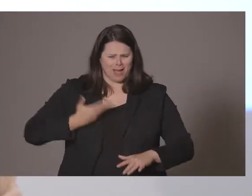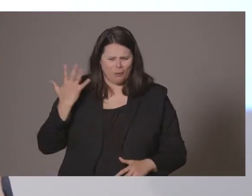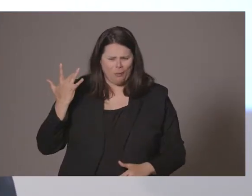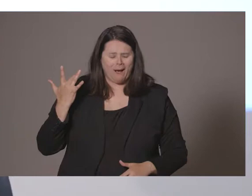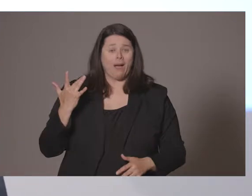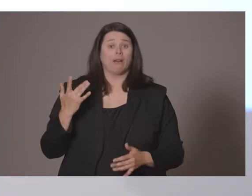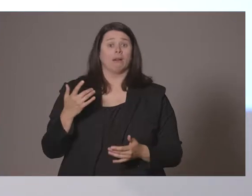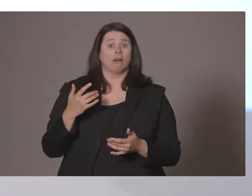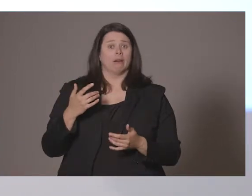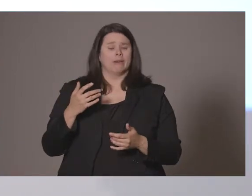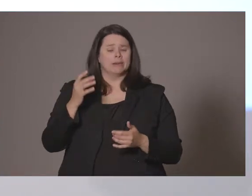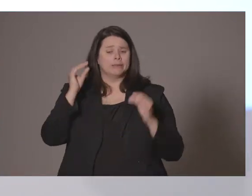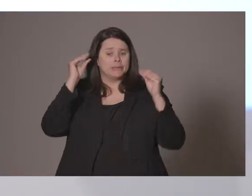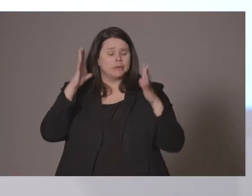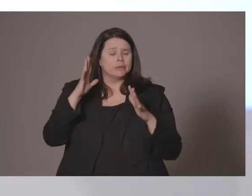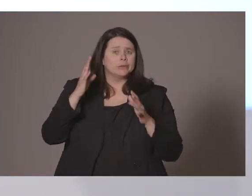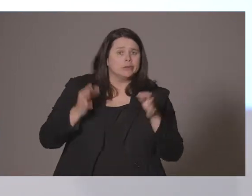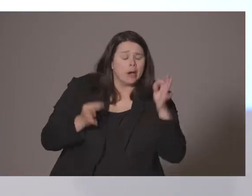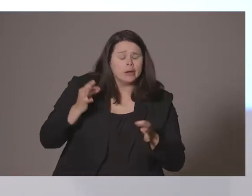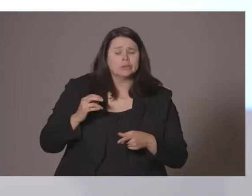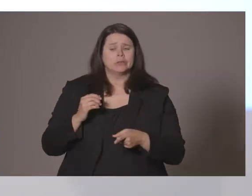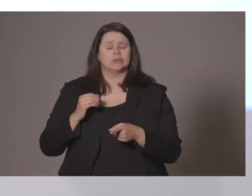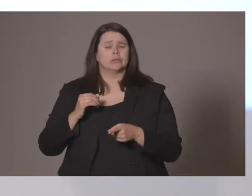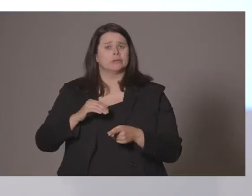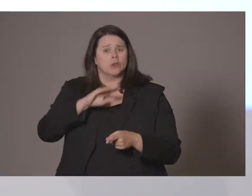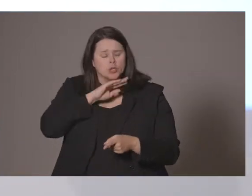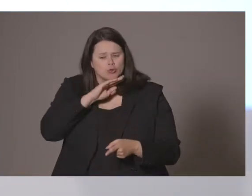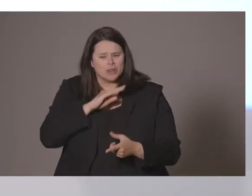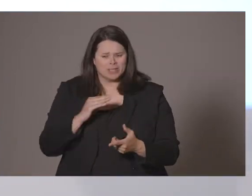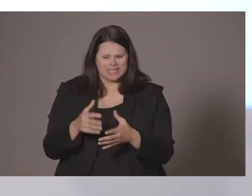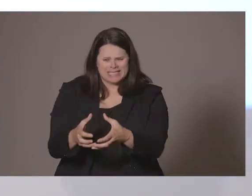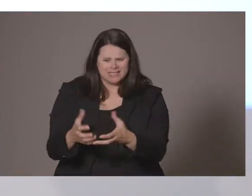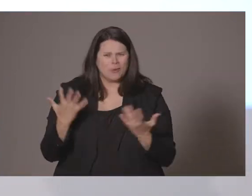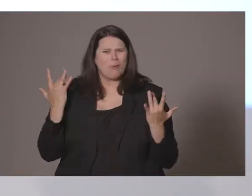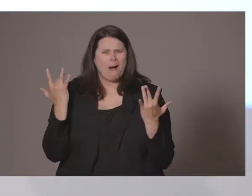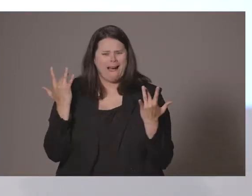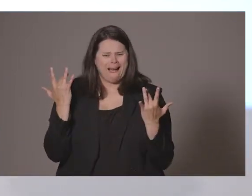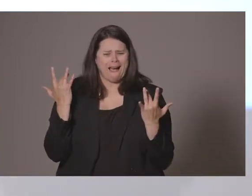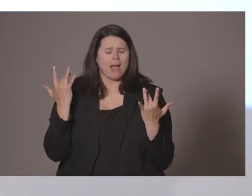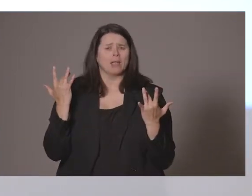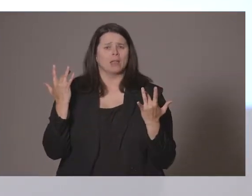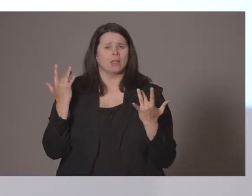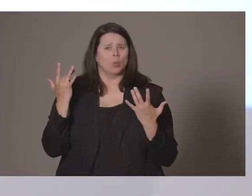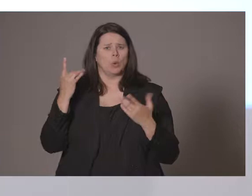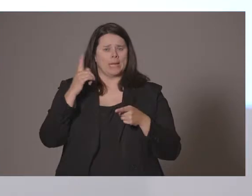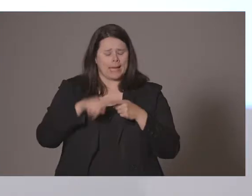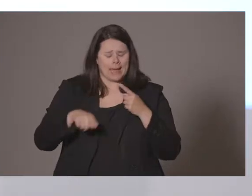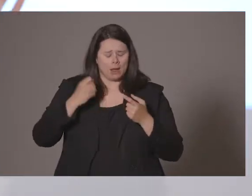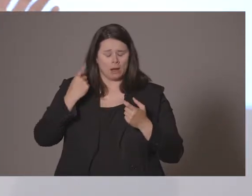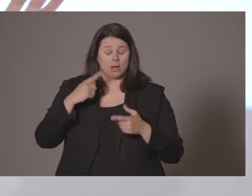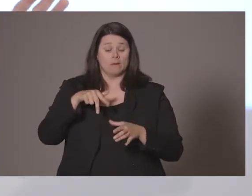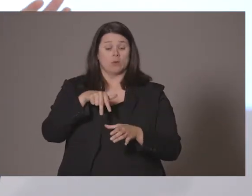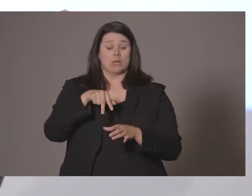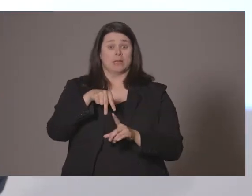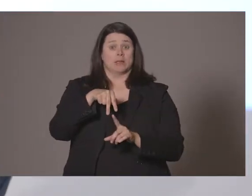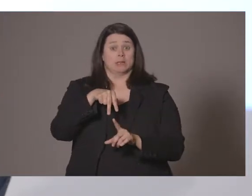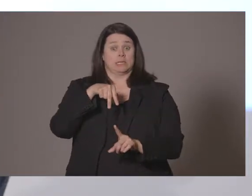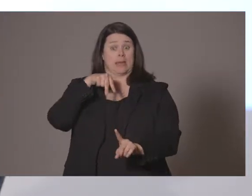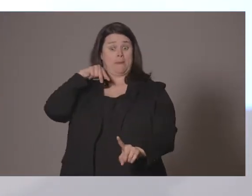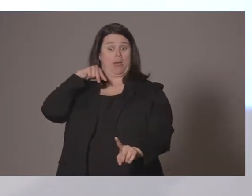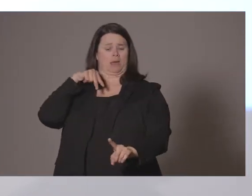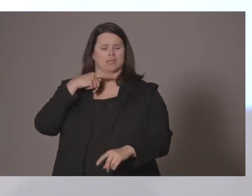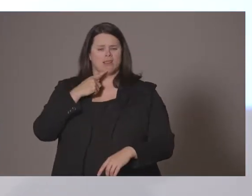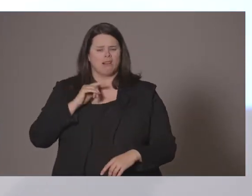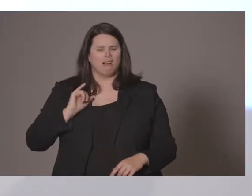and frustrations that can come up around that block us from that experience. But if we step back, we might